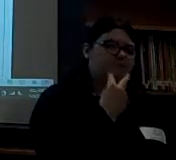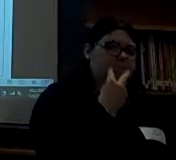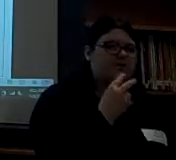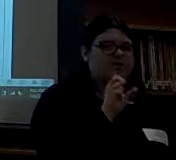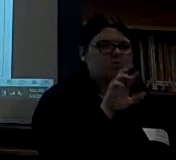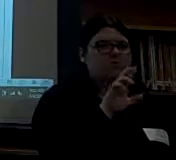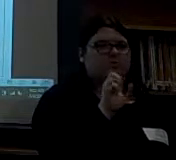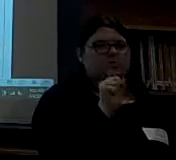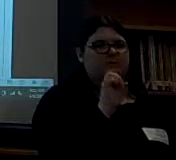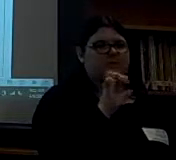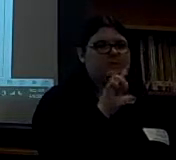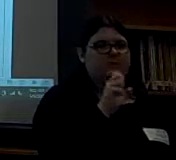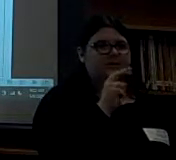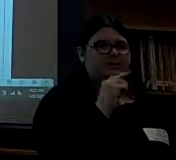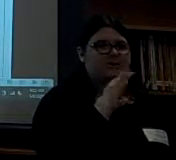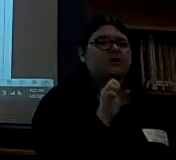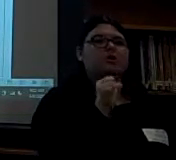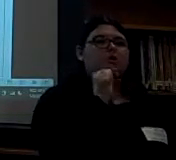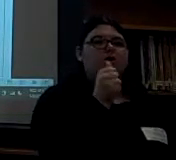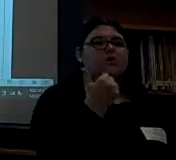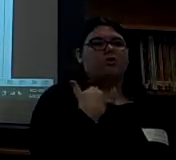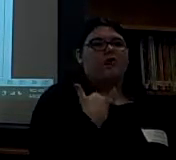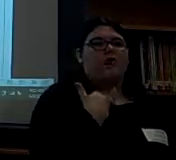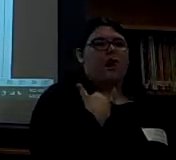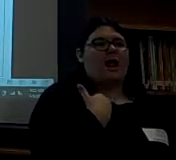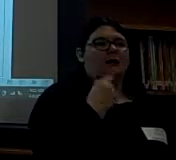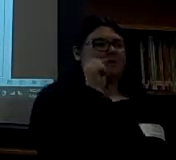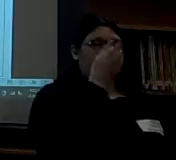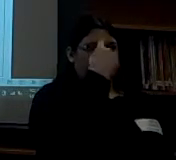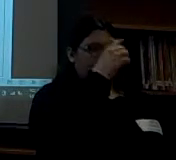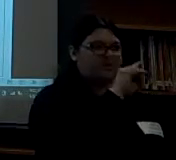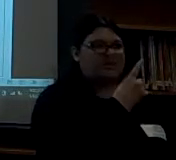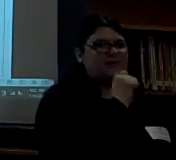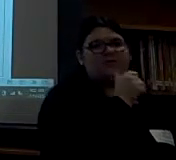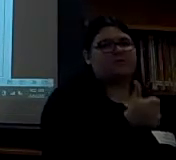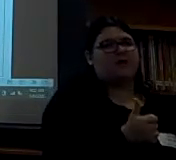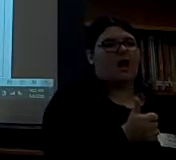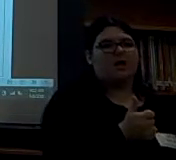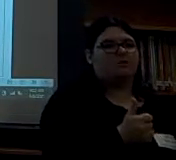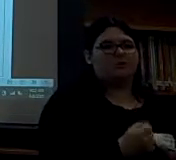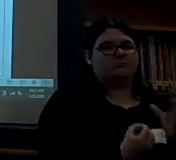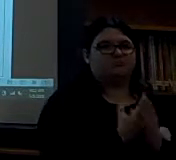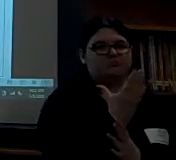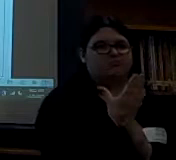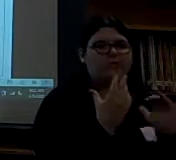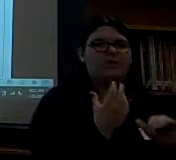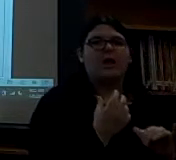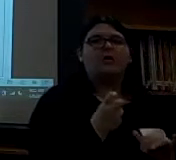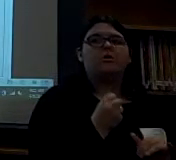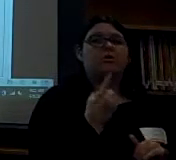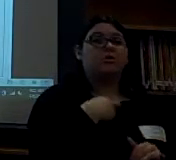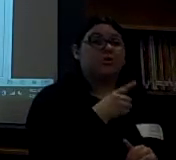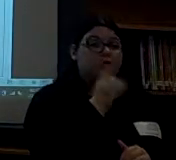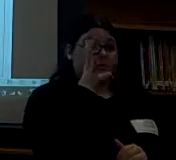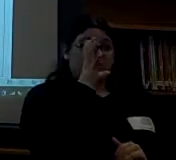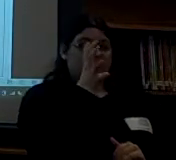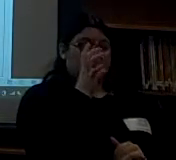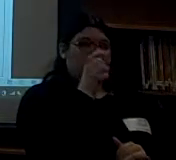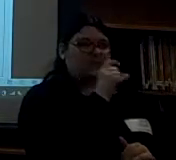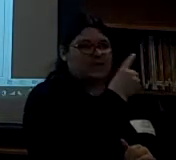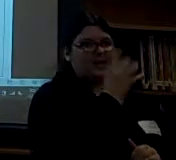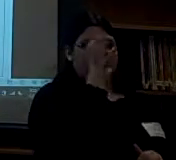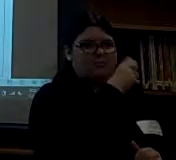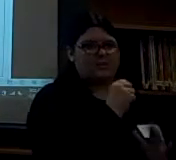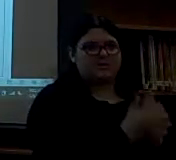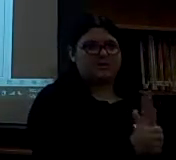your kids, they're not going to have good self-esteem and they're not going to be resilient. So I just want to emphasize, as I mentioned, they are missing tools. Not an excuse,